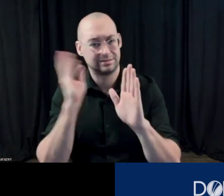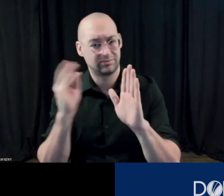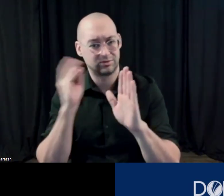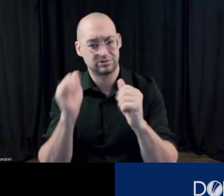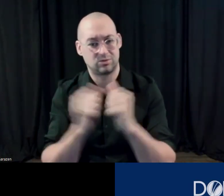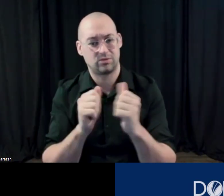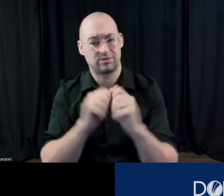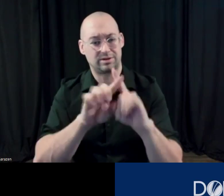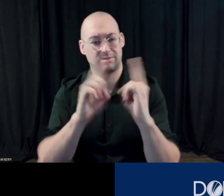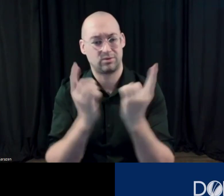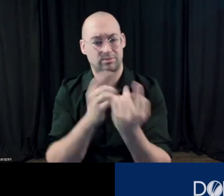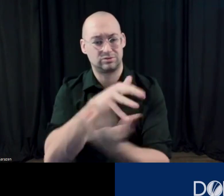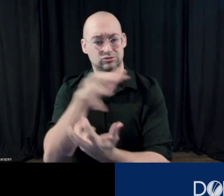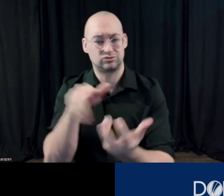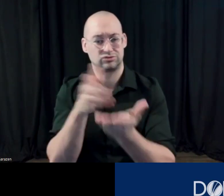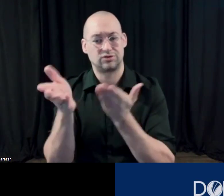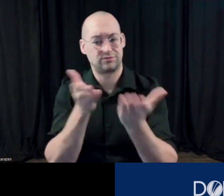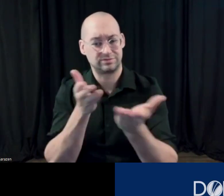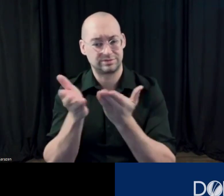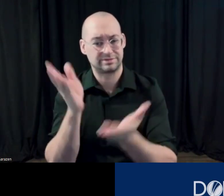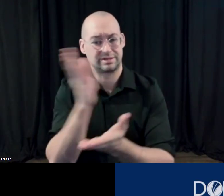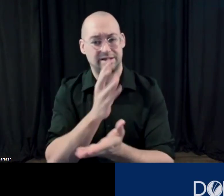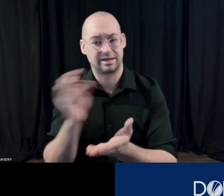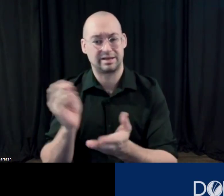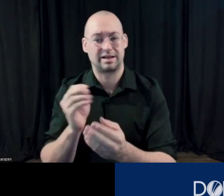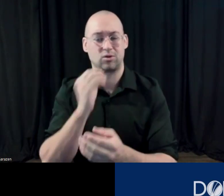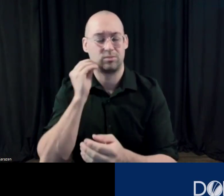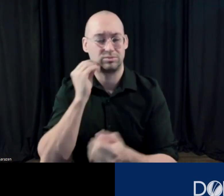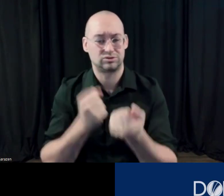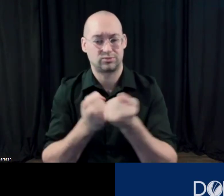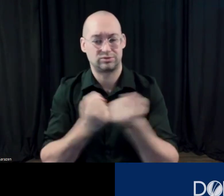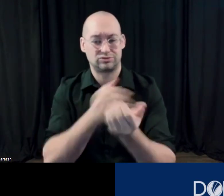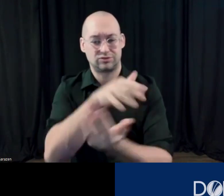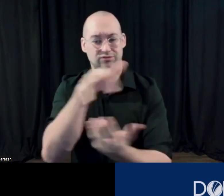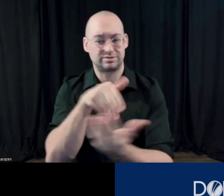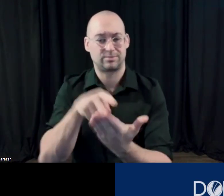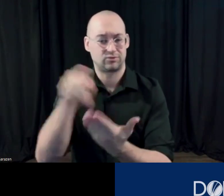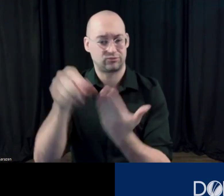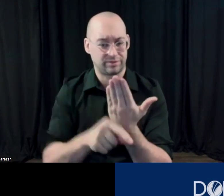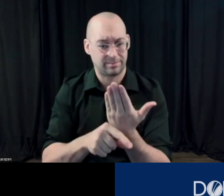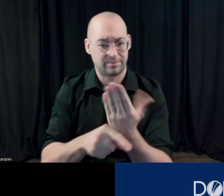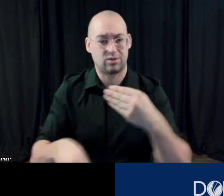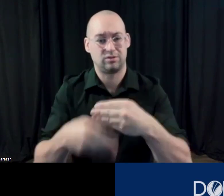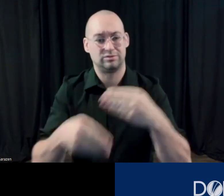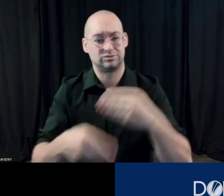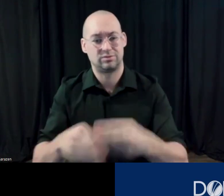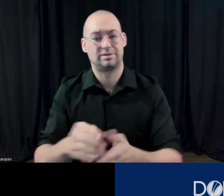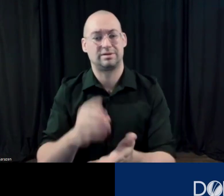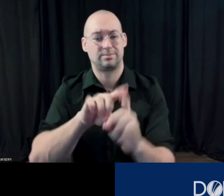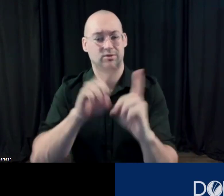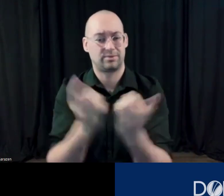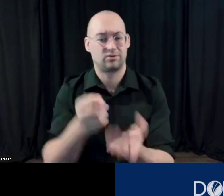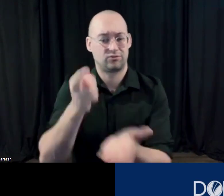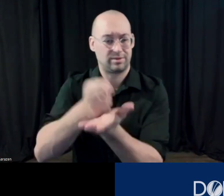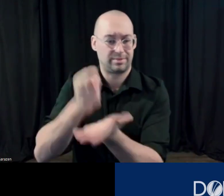Social Services and the In-Home Supportive Services Program, as well as at the Department of Rehabilitation. So